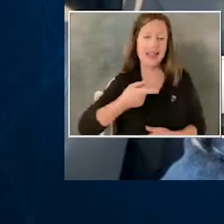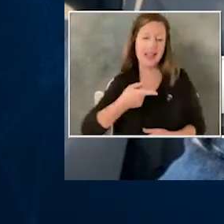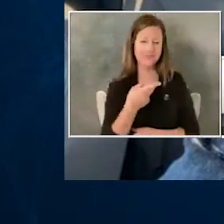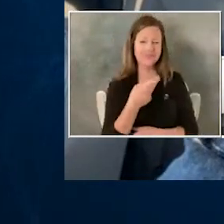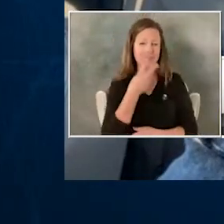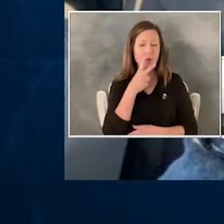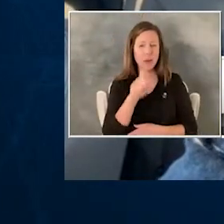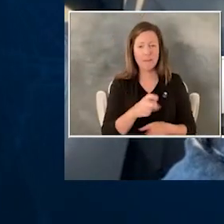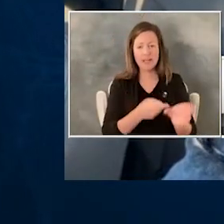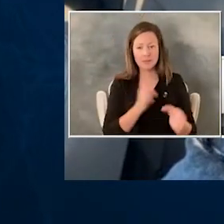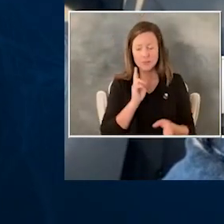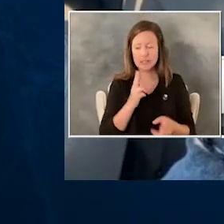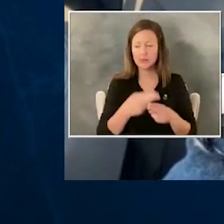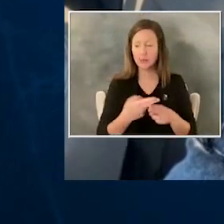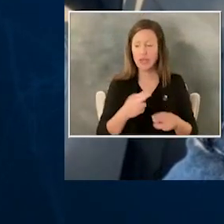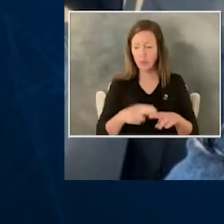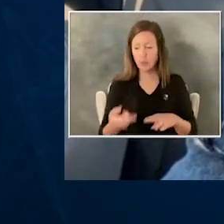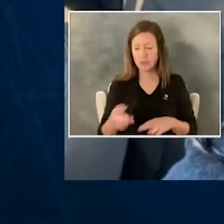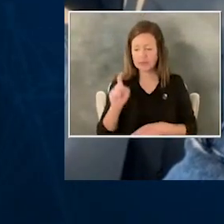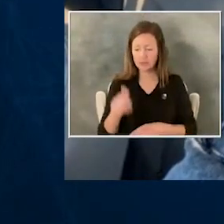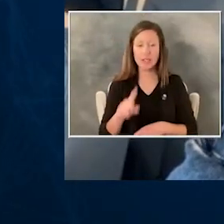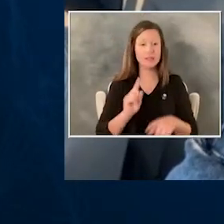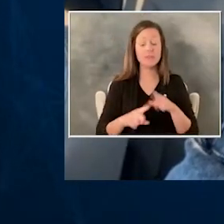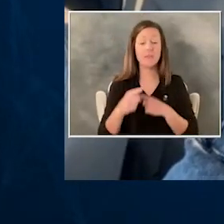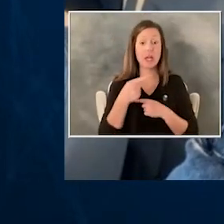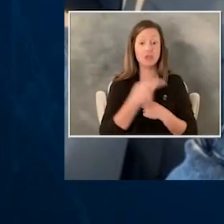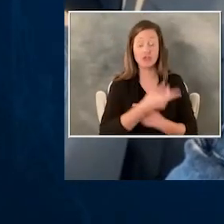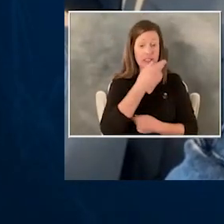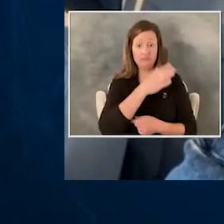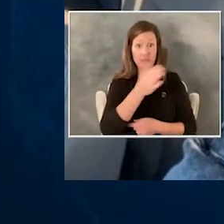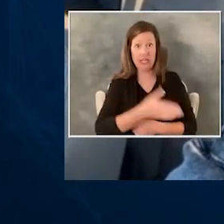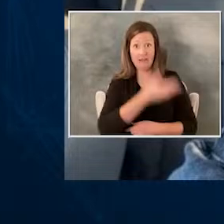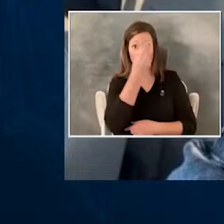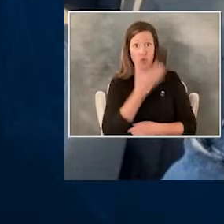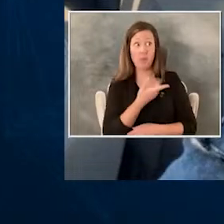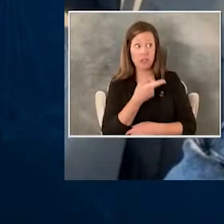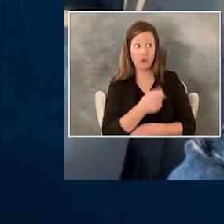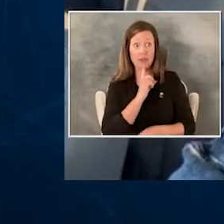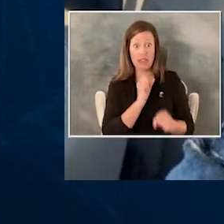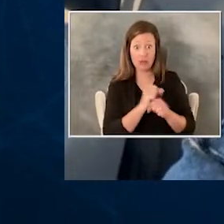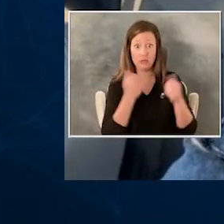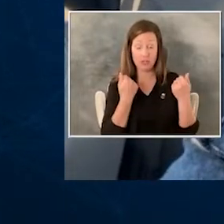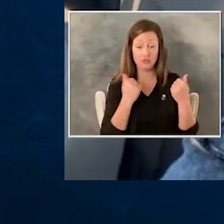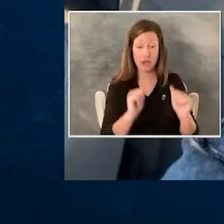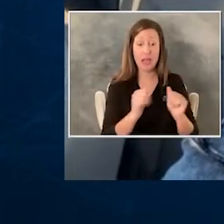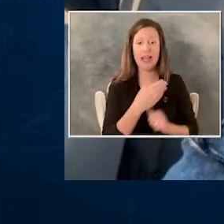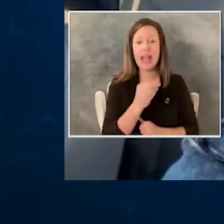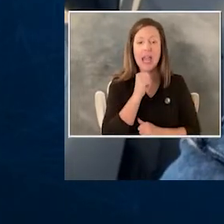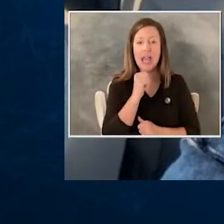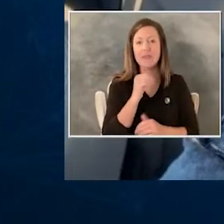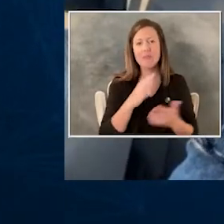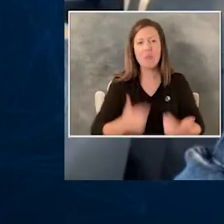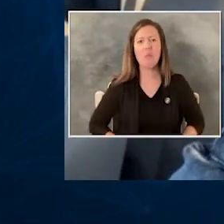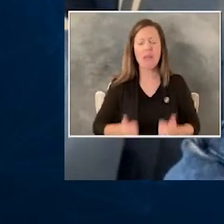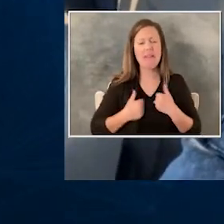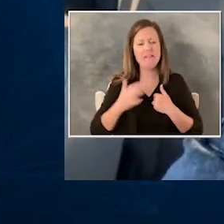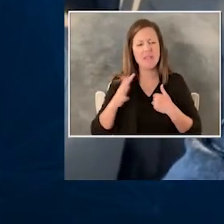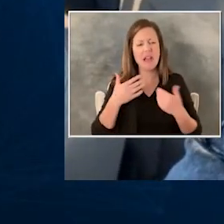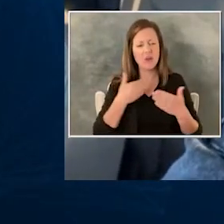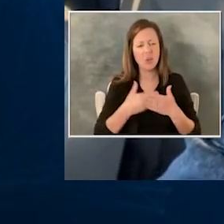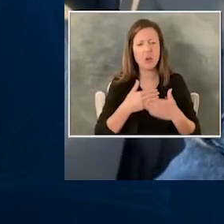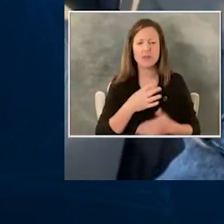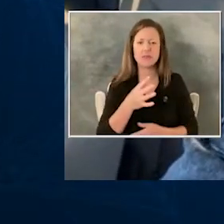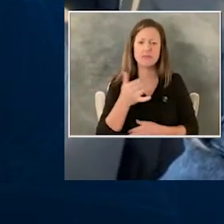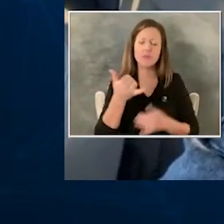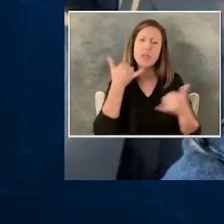smoking and lose weight, but she never told me that she was working on it. And we don't live that far apart. We talk on the phone